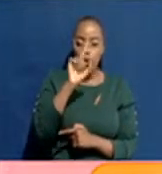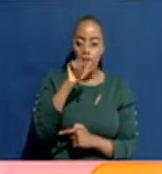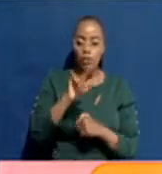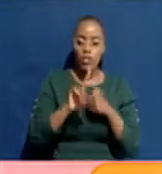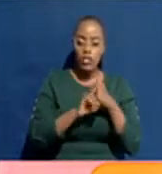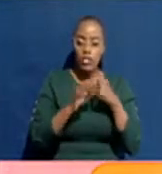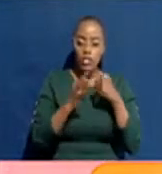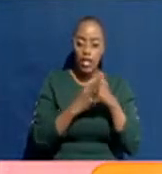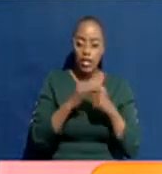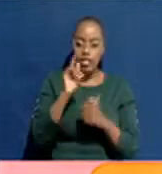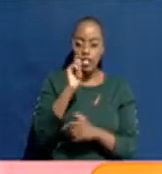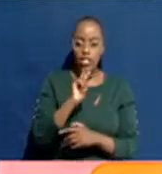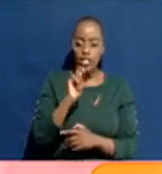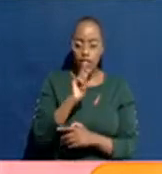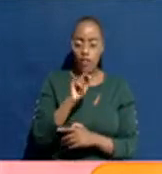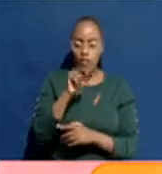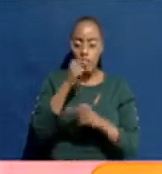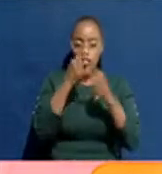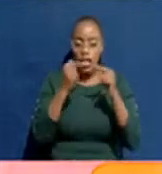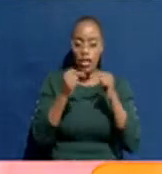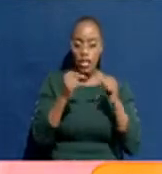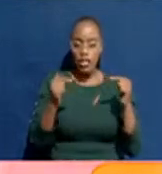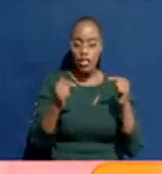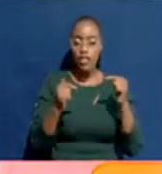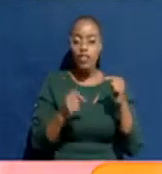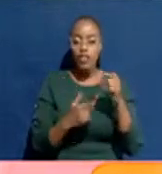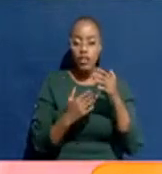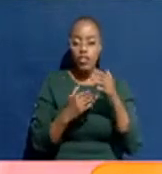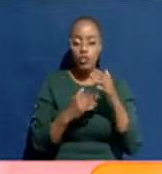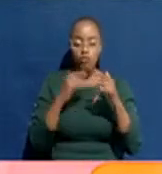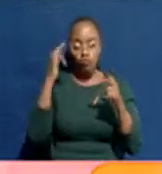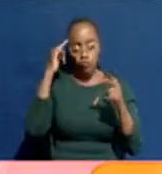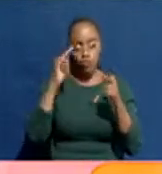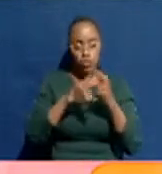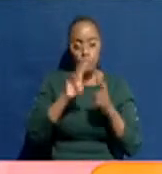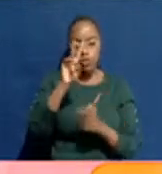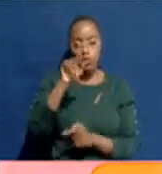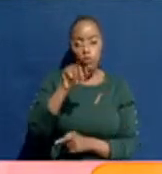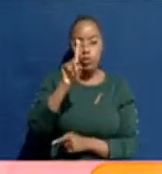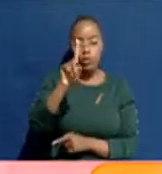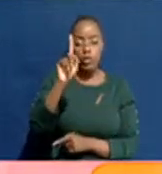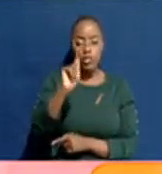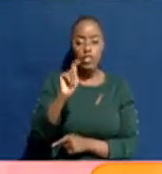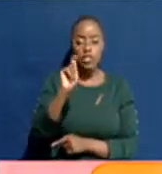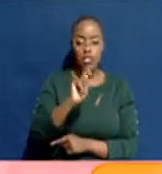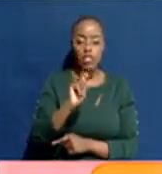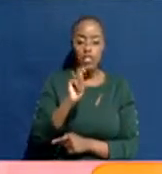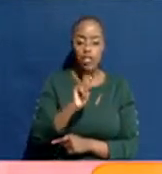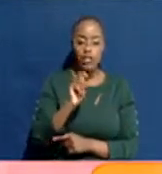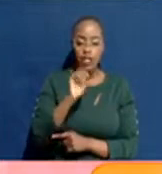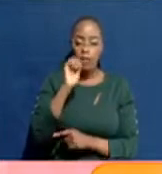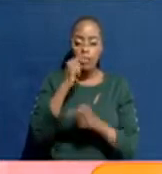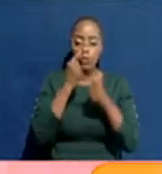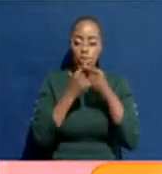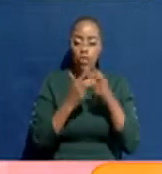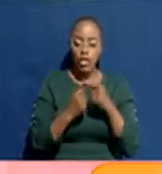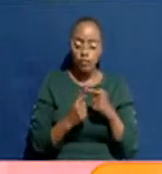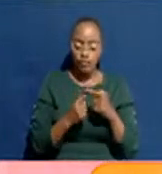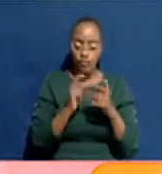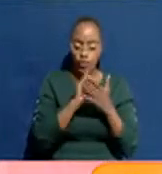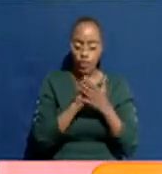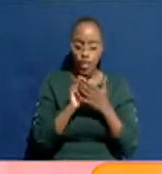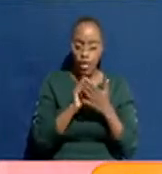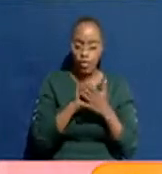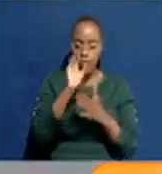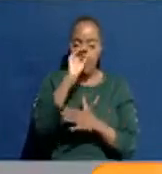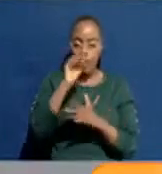1.68 trillion shillings. And this is against a 12-month target of 2.1 trillion shillings. So you can calculate that percentage, and